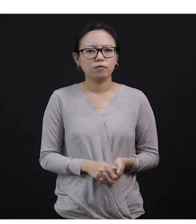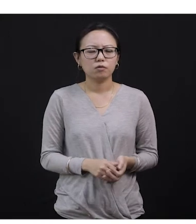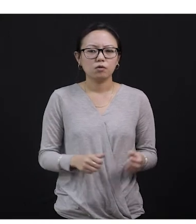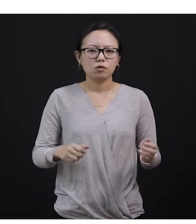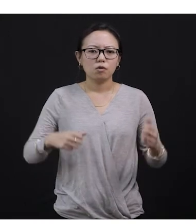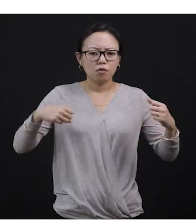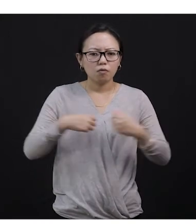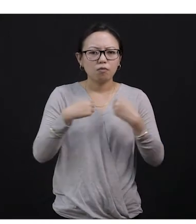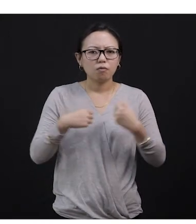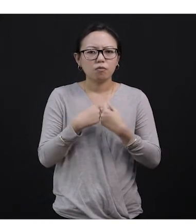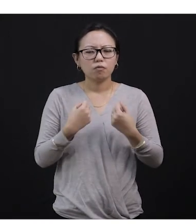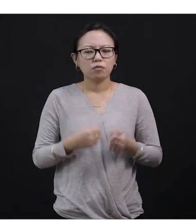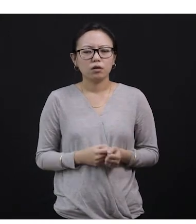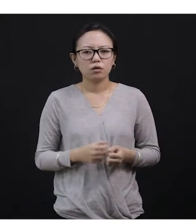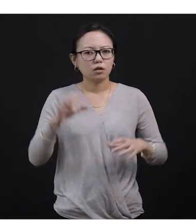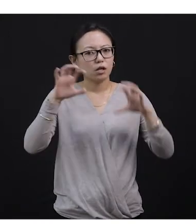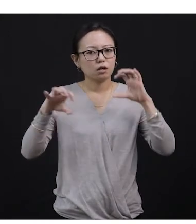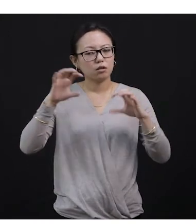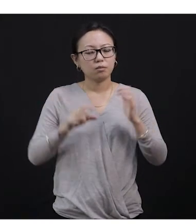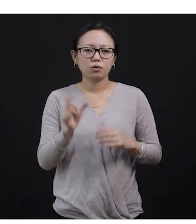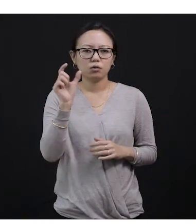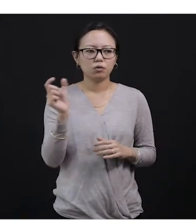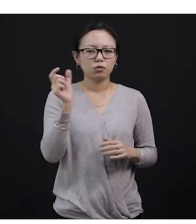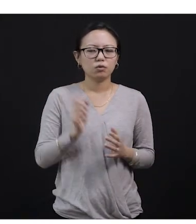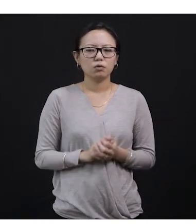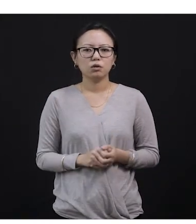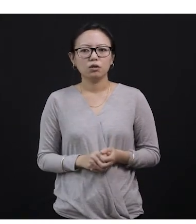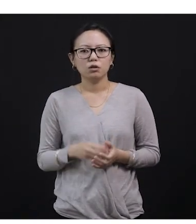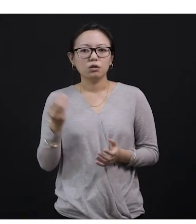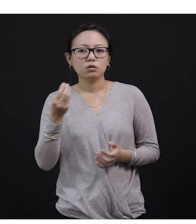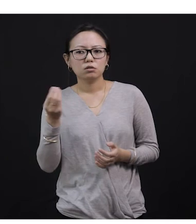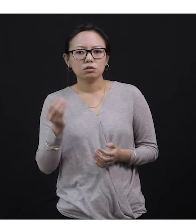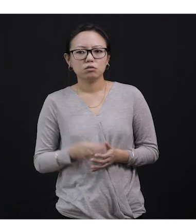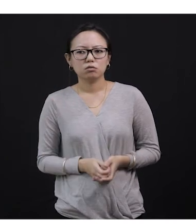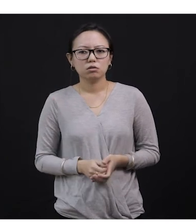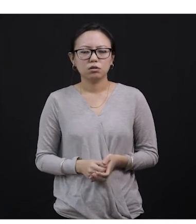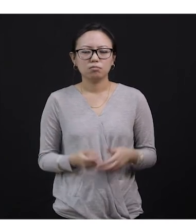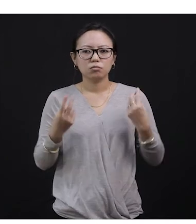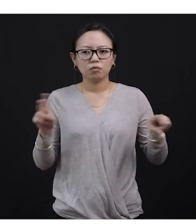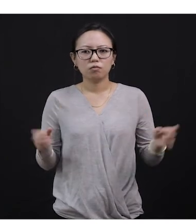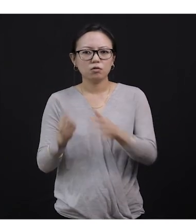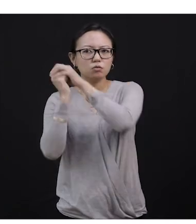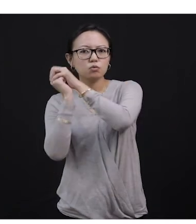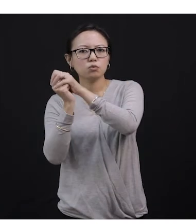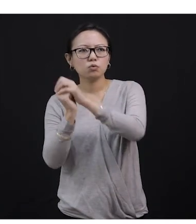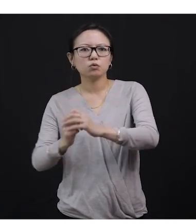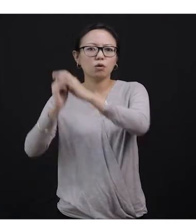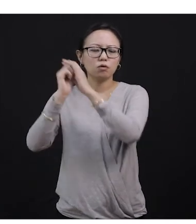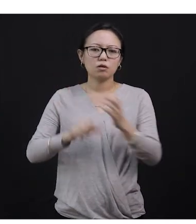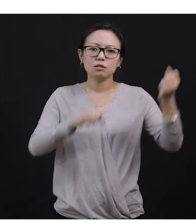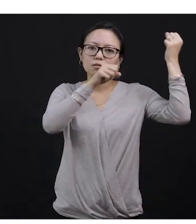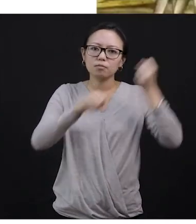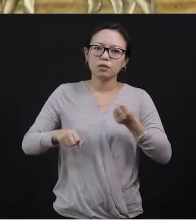the animals. Some of them learn to fight wars with the tools that were provided to them, so